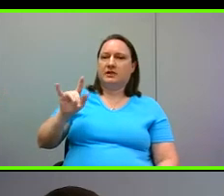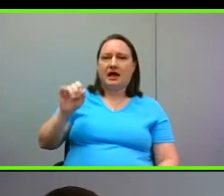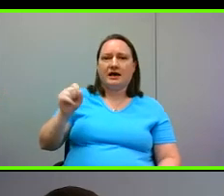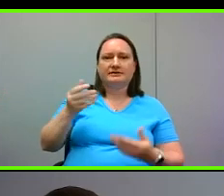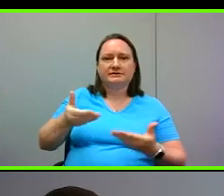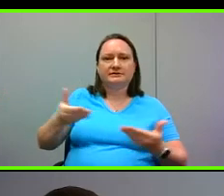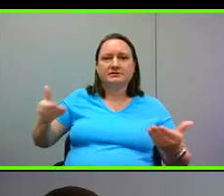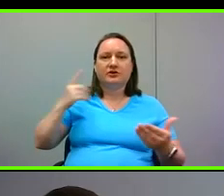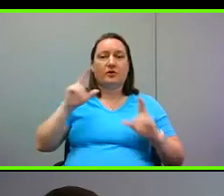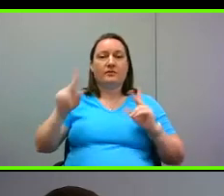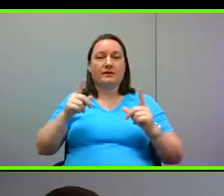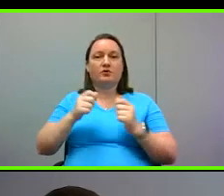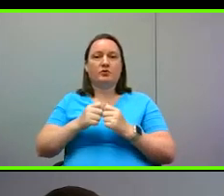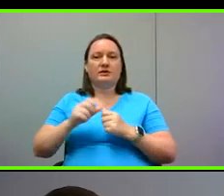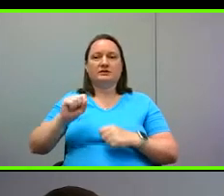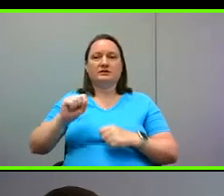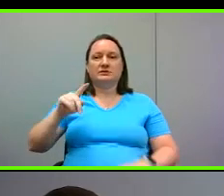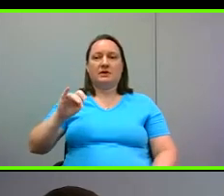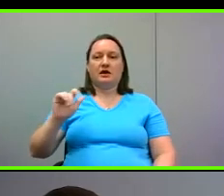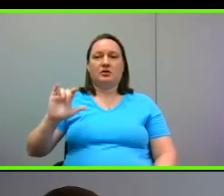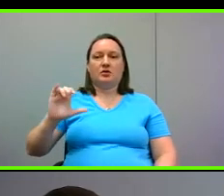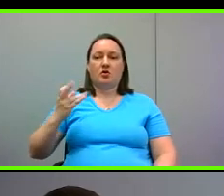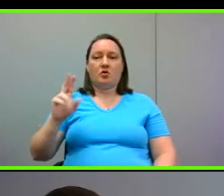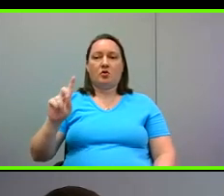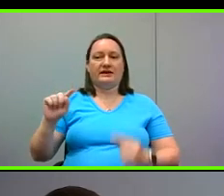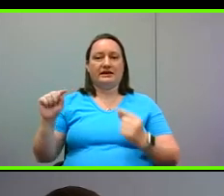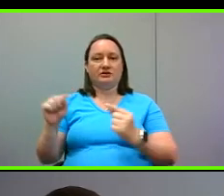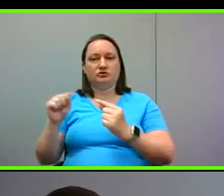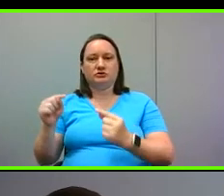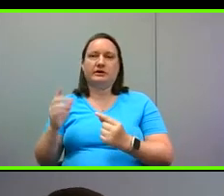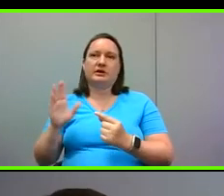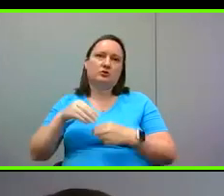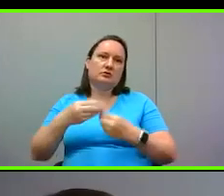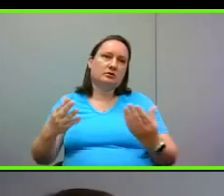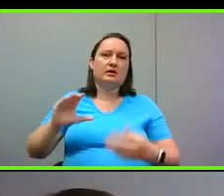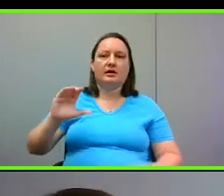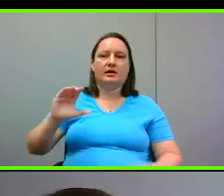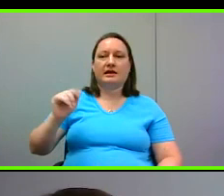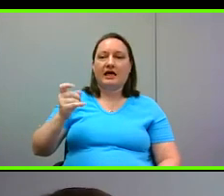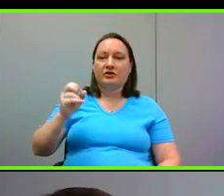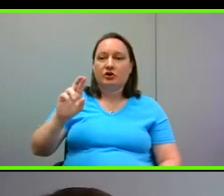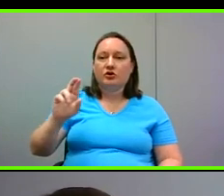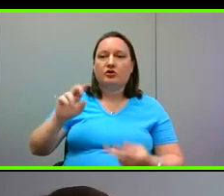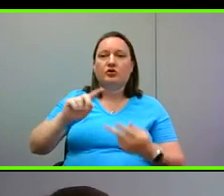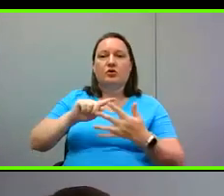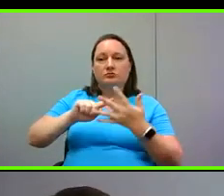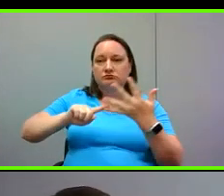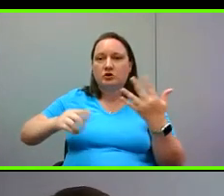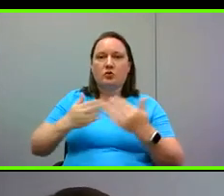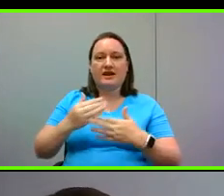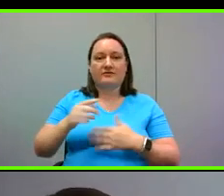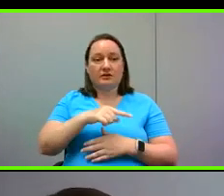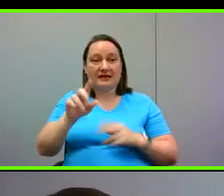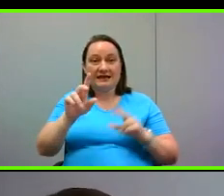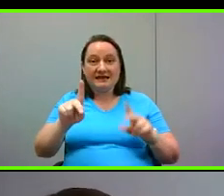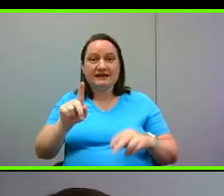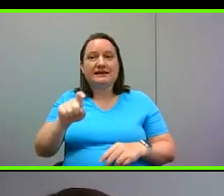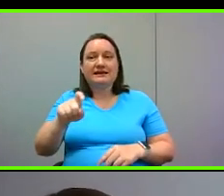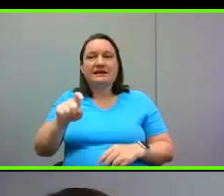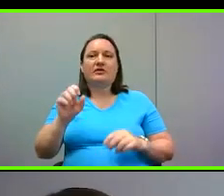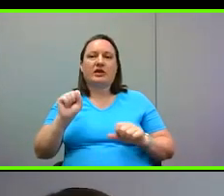people with spinal cord injuries, whether it was catheters or anything they needed. They were able to provide that to people that couldn't get